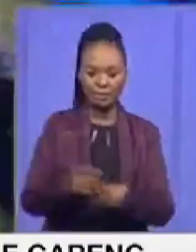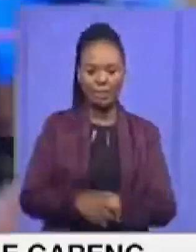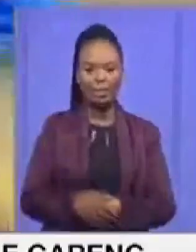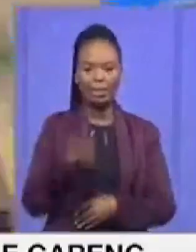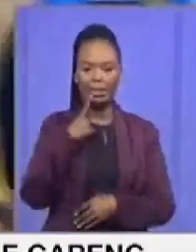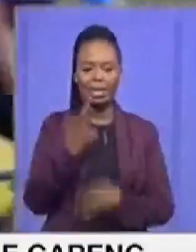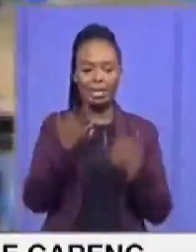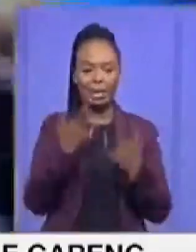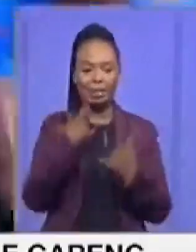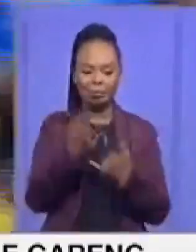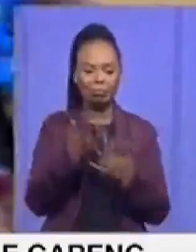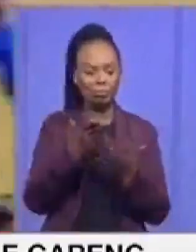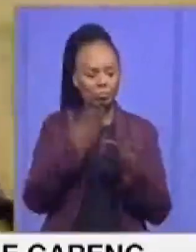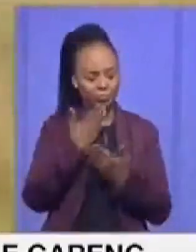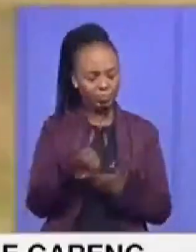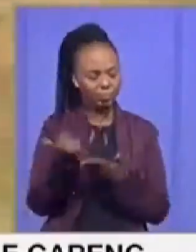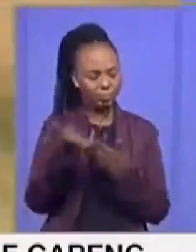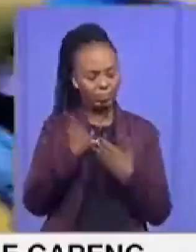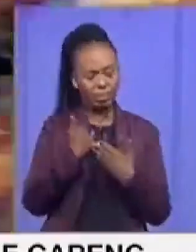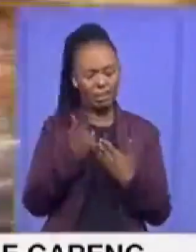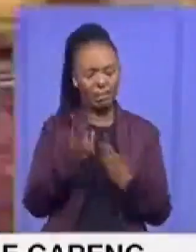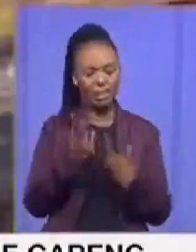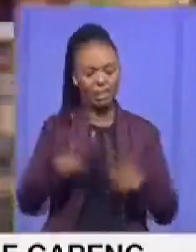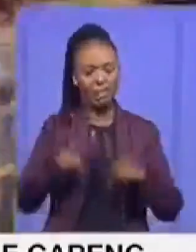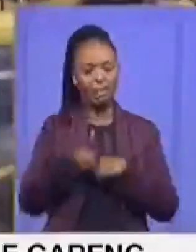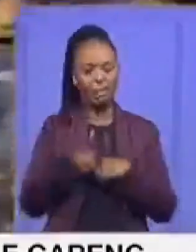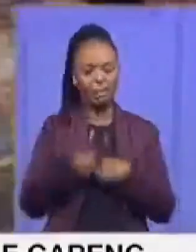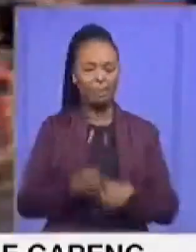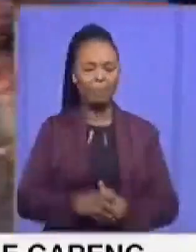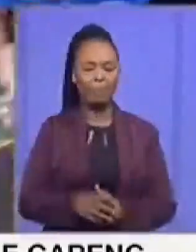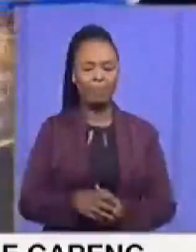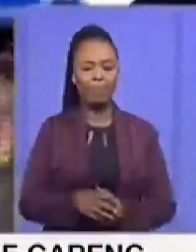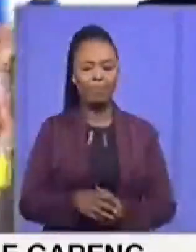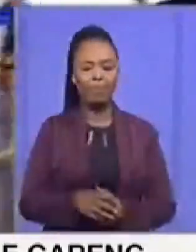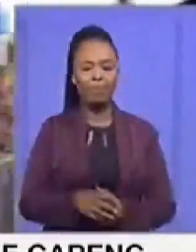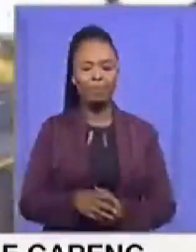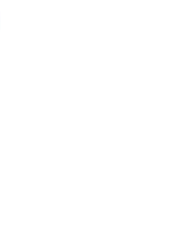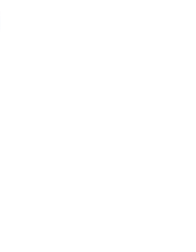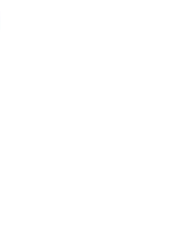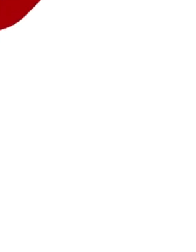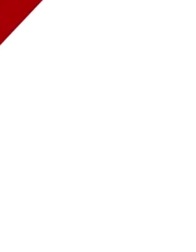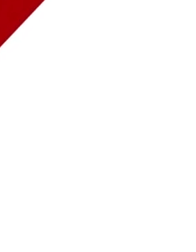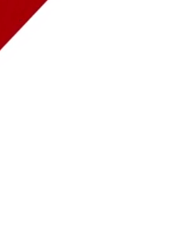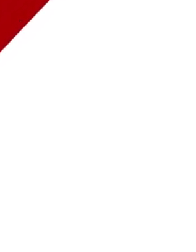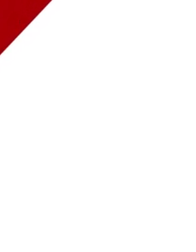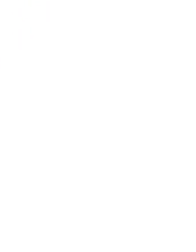isao. Thabiso Gadebe, ditaba tsa SABC, Kimberley, Northern Cape.